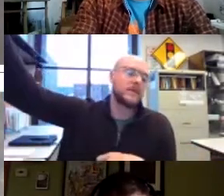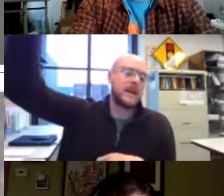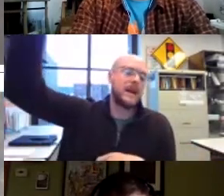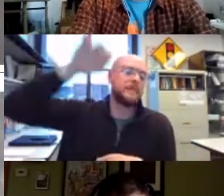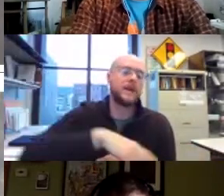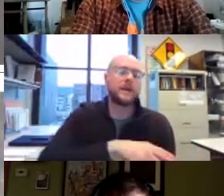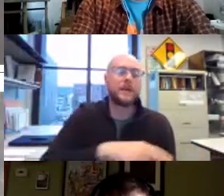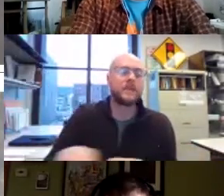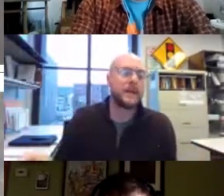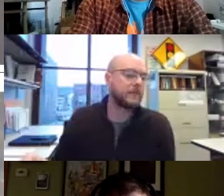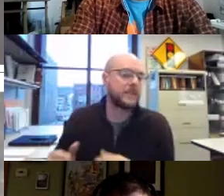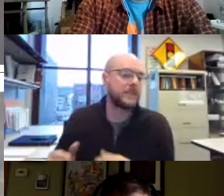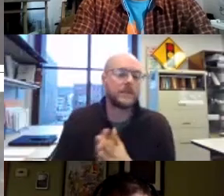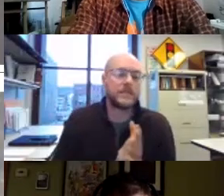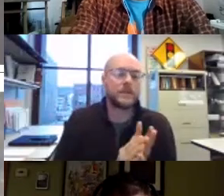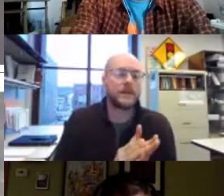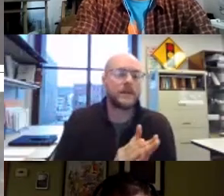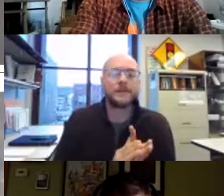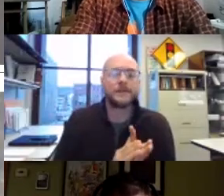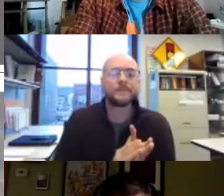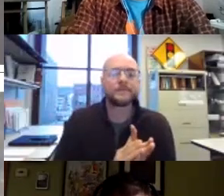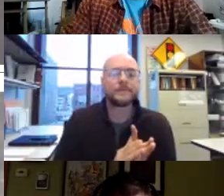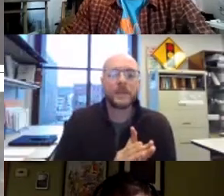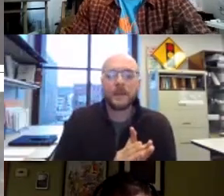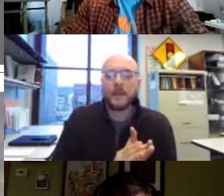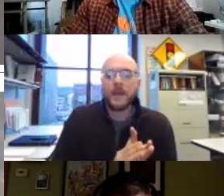the northbound side and our buffered bike facility on the southbound side.